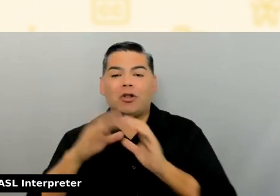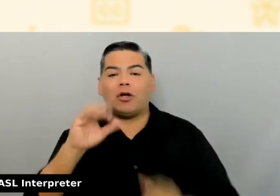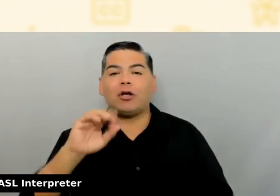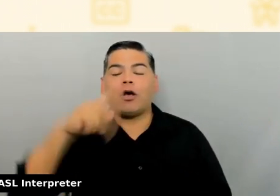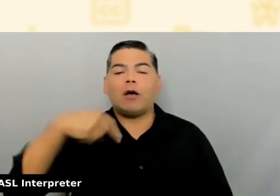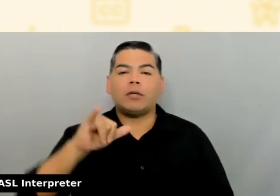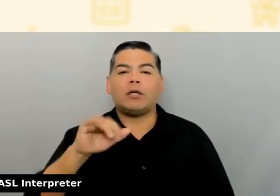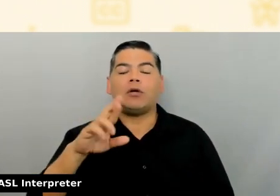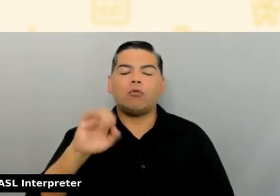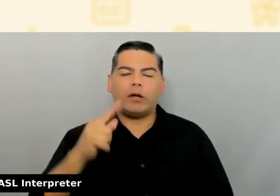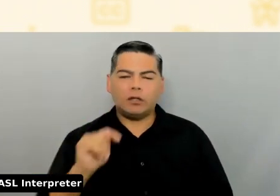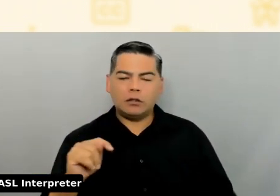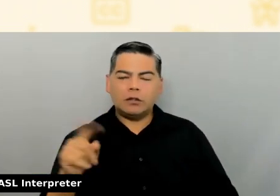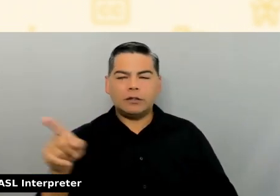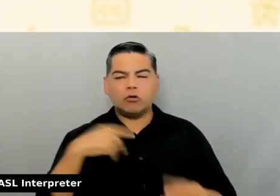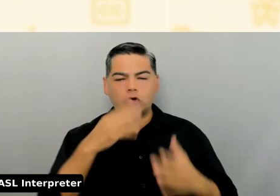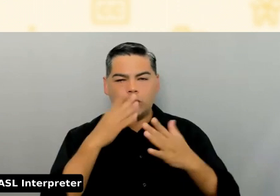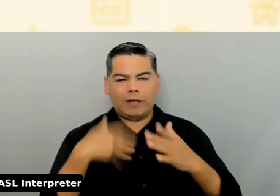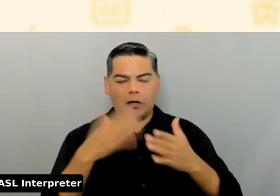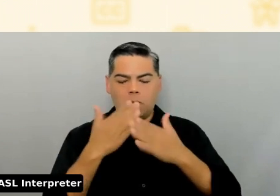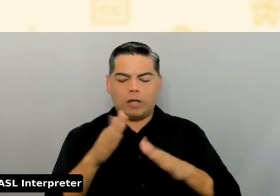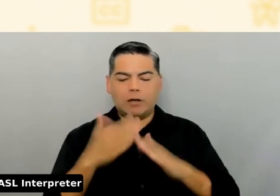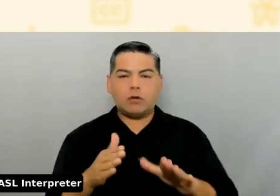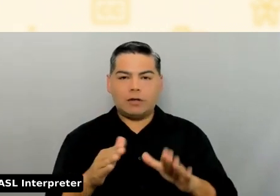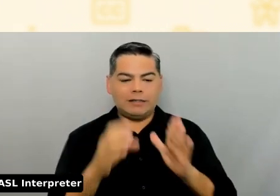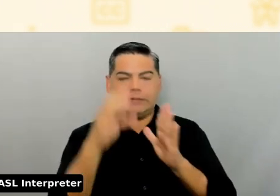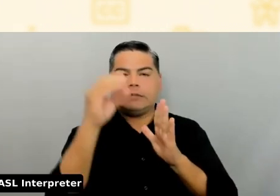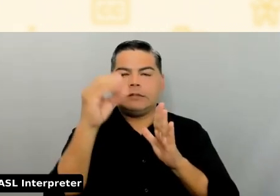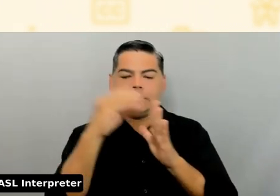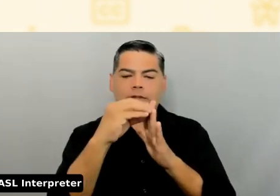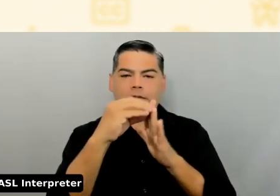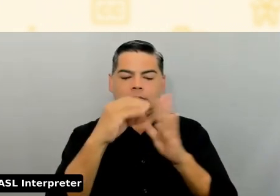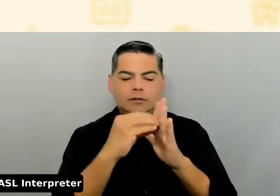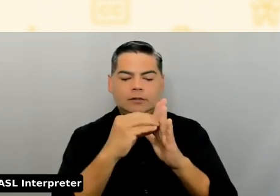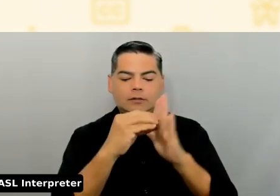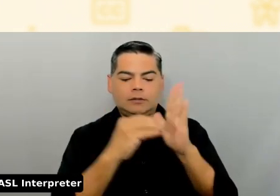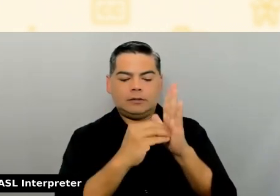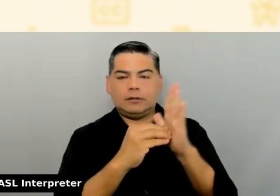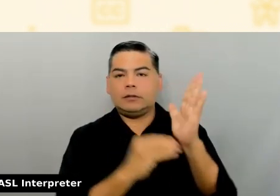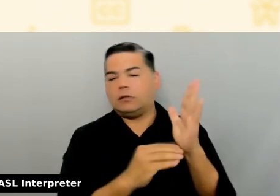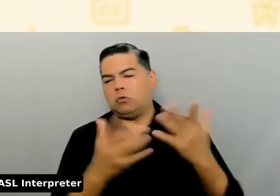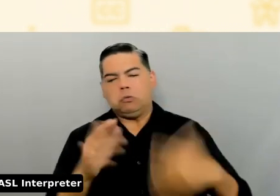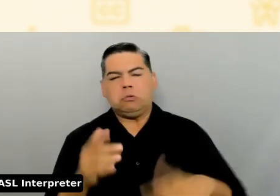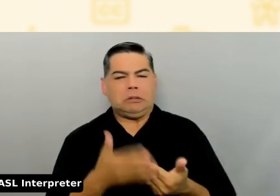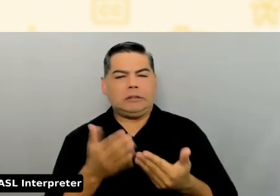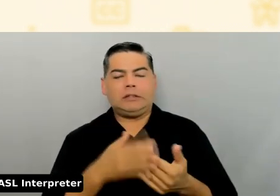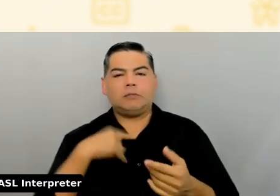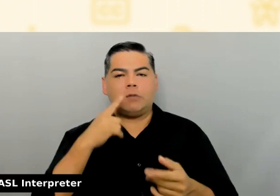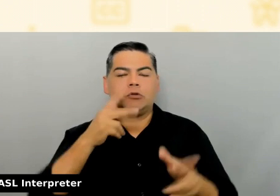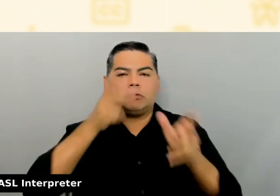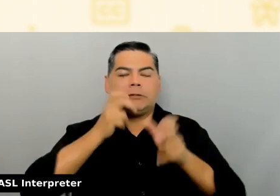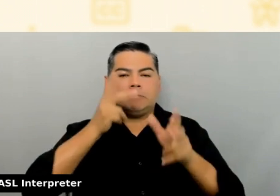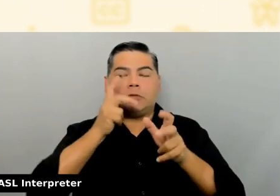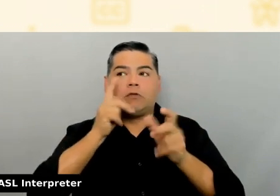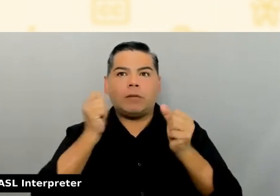really break down the message in small chunks, and it's really easily digestible for a lot of people.